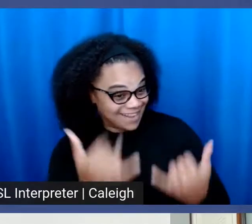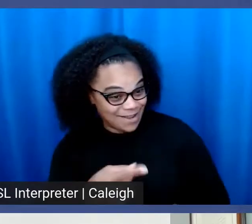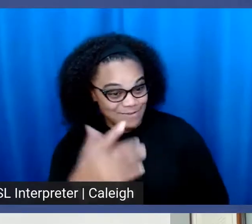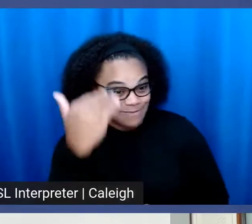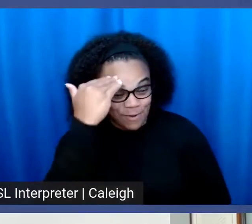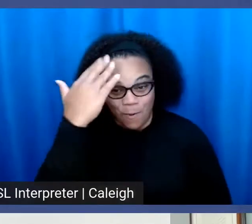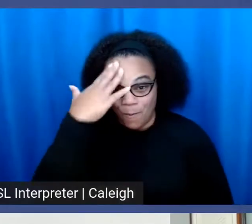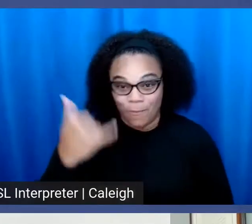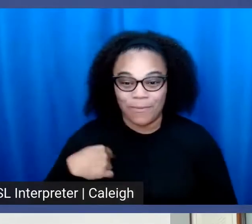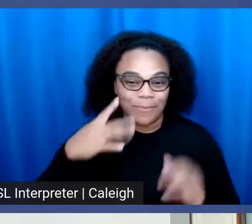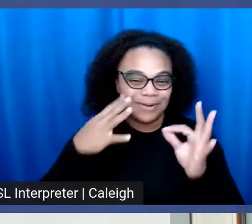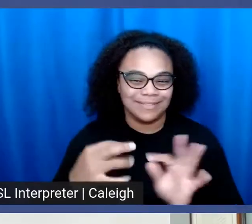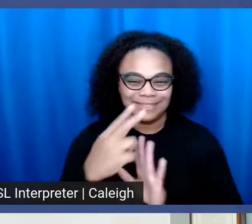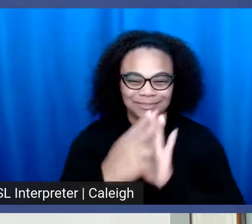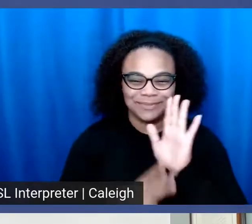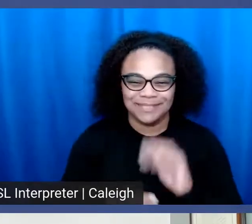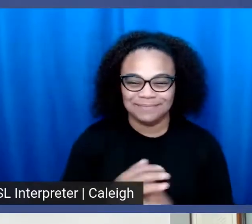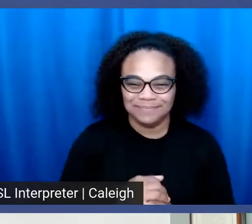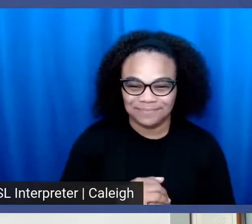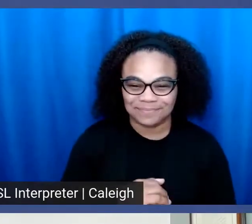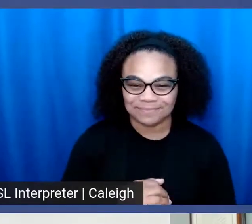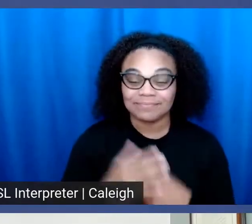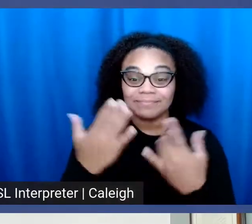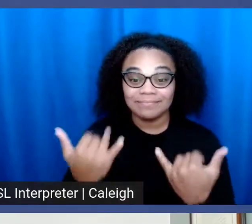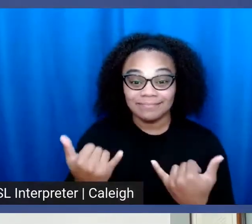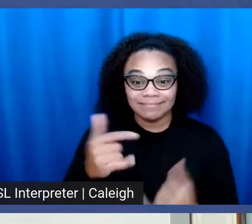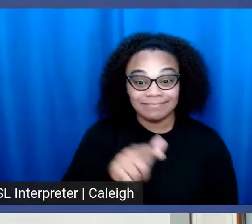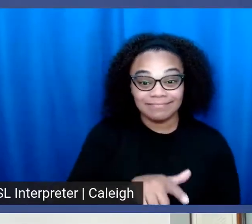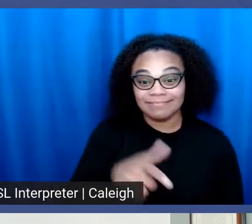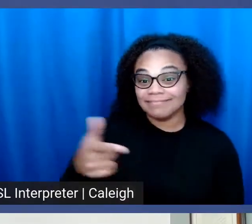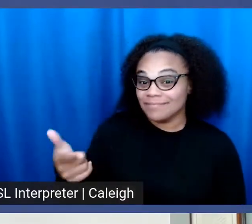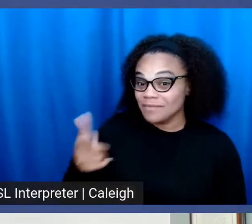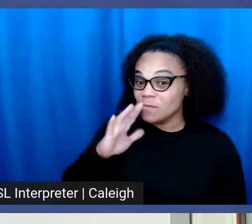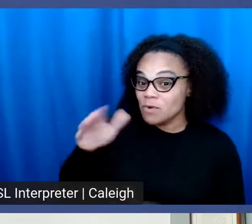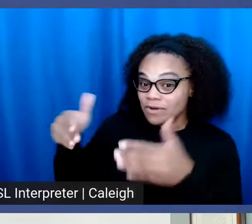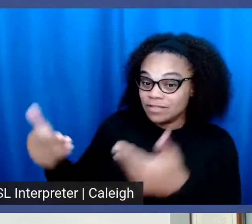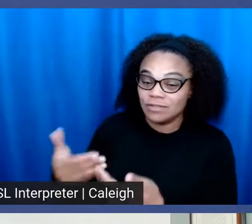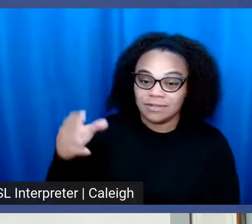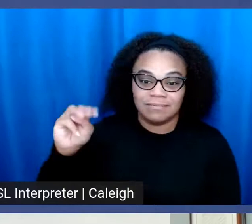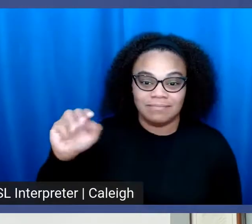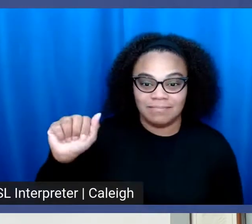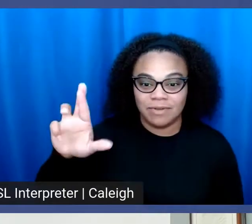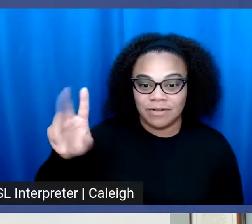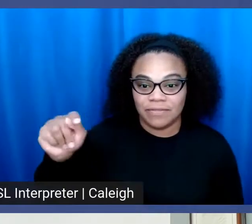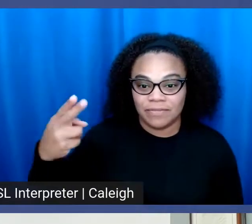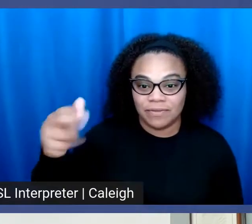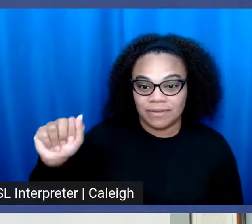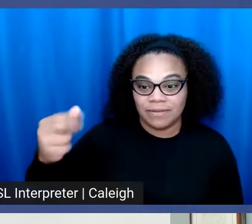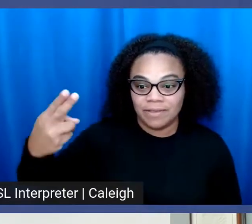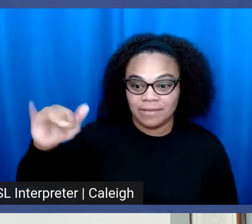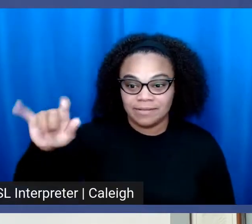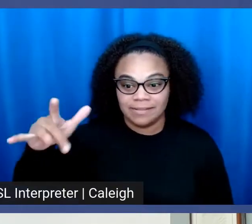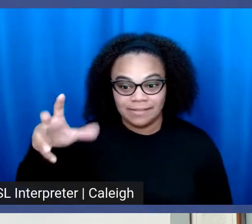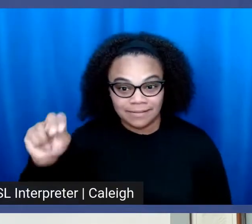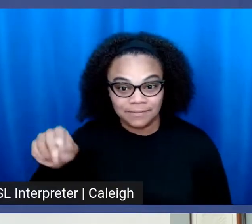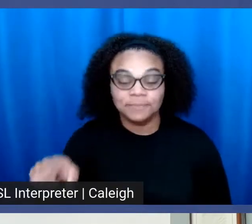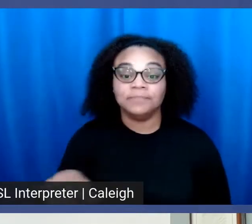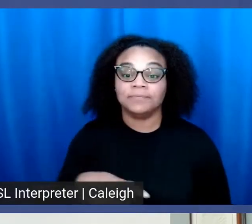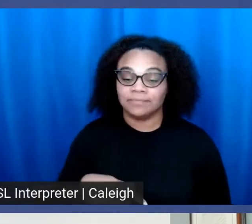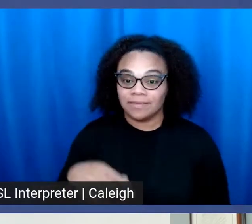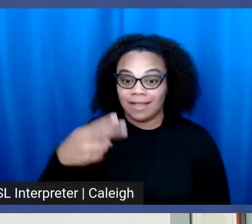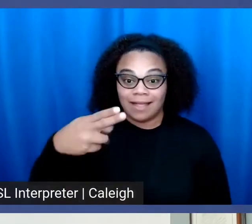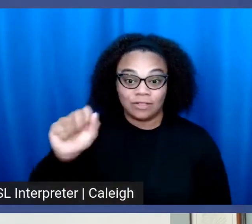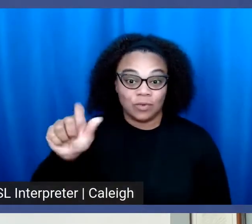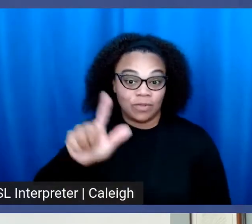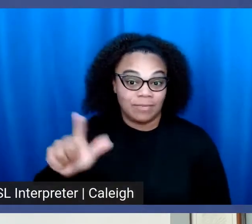that. Now I'm going to introduce you to Martha Hickson. Martha Hickson has been a high school